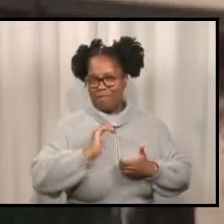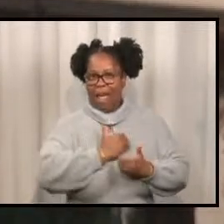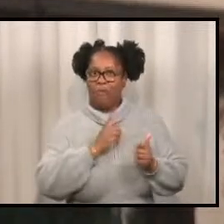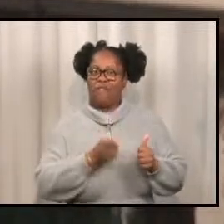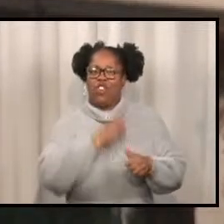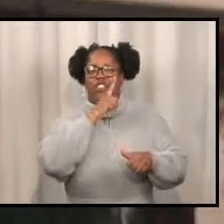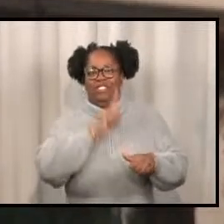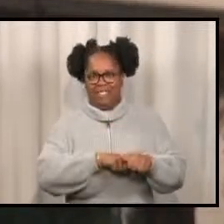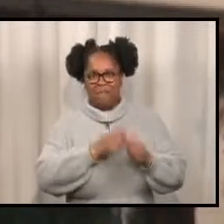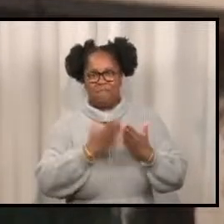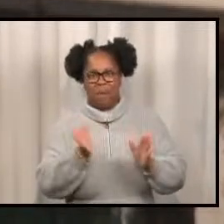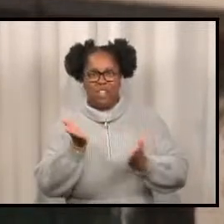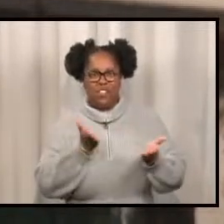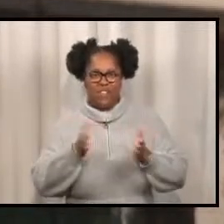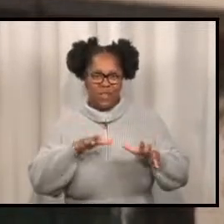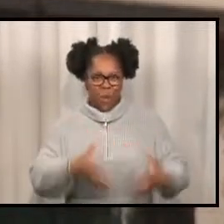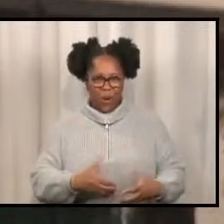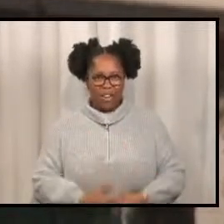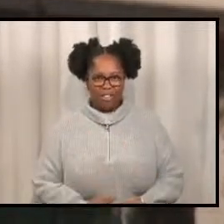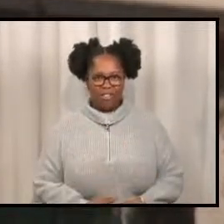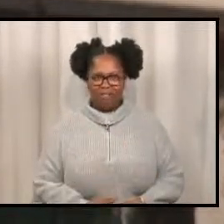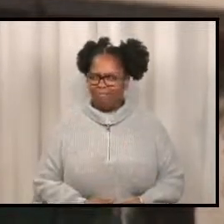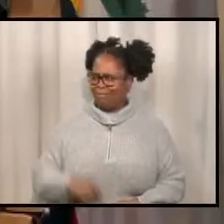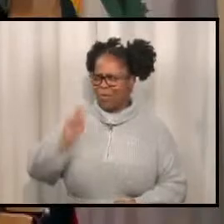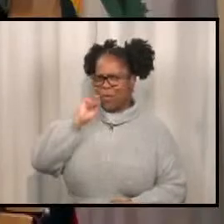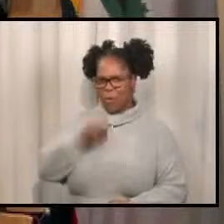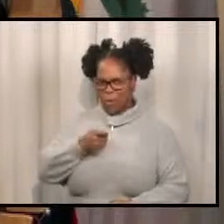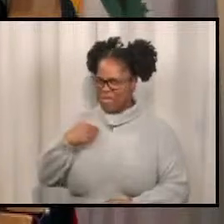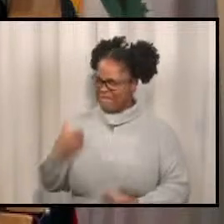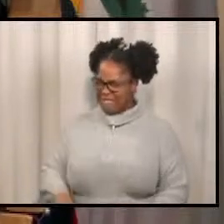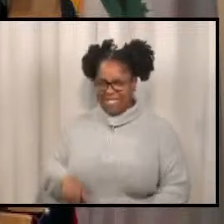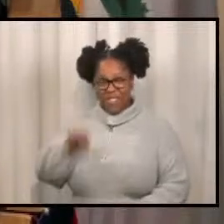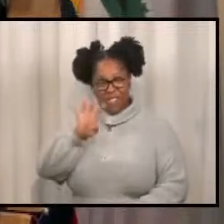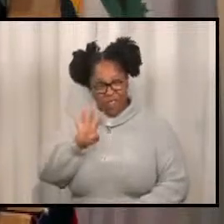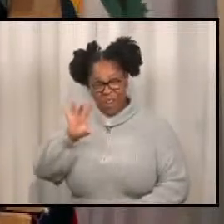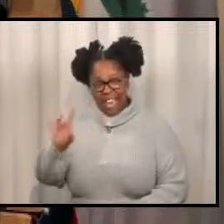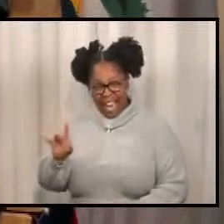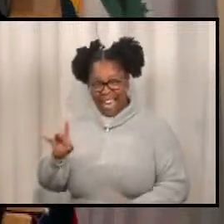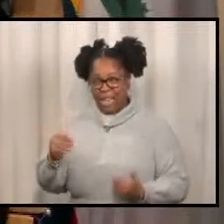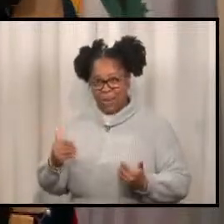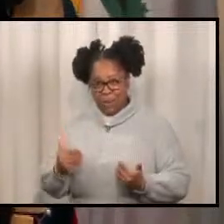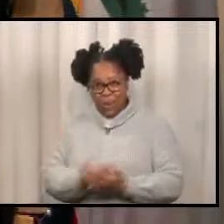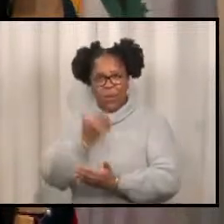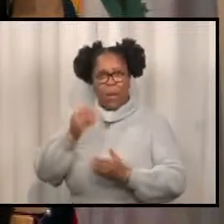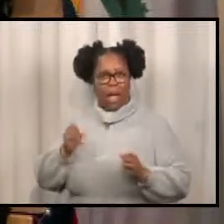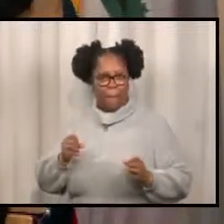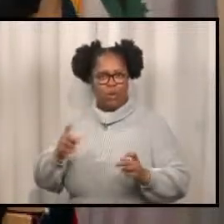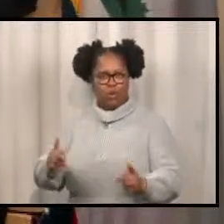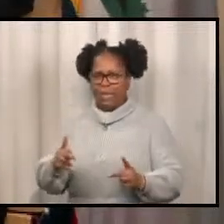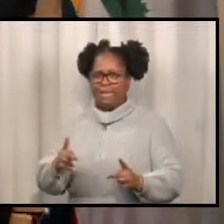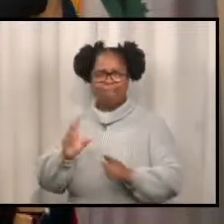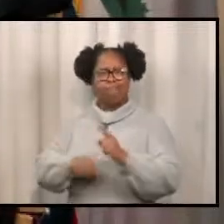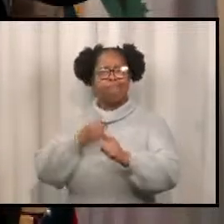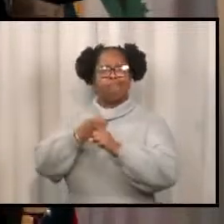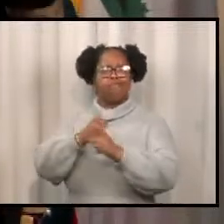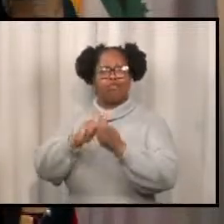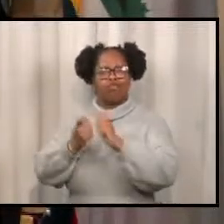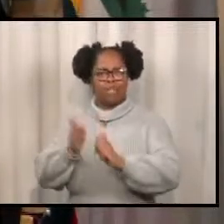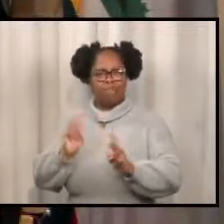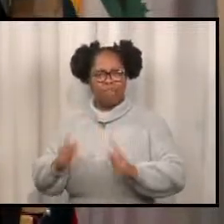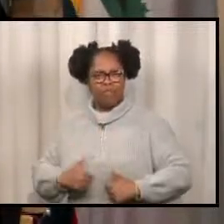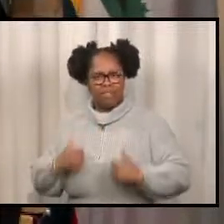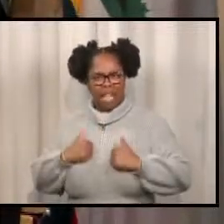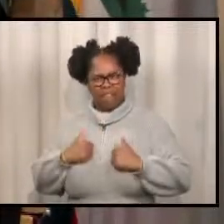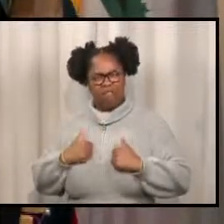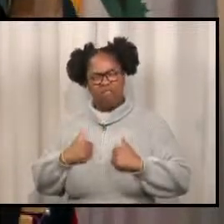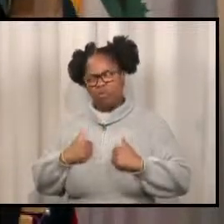Public Service Corps group. Absolutely. 48 new opportunities, life-changing opportunities to inspire